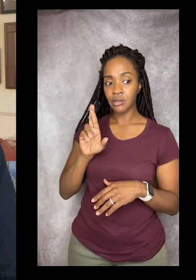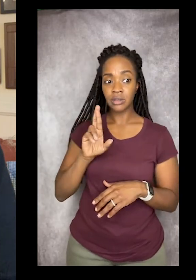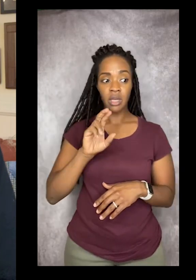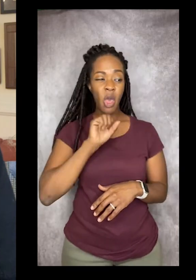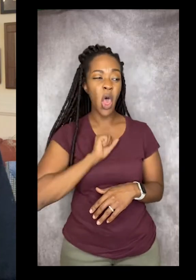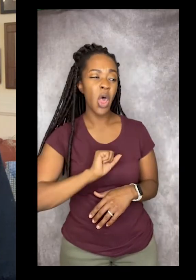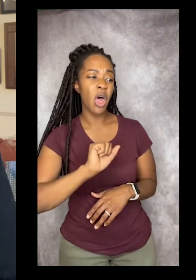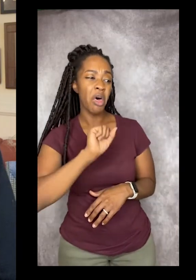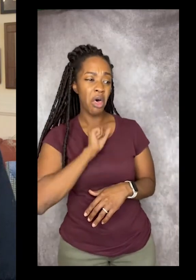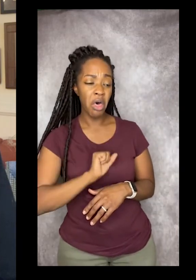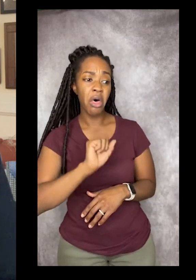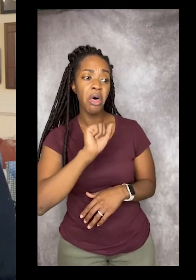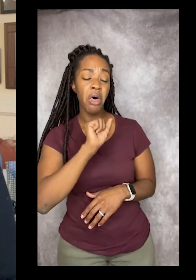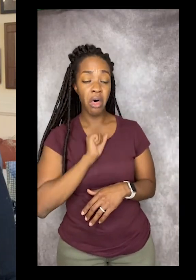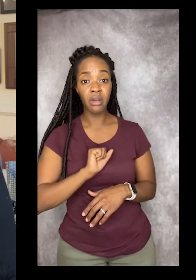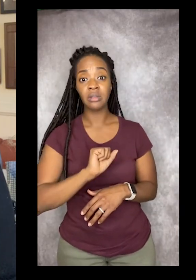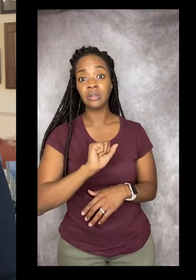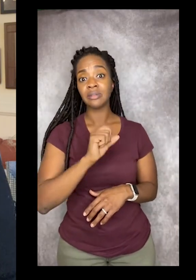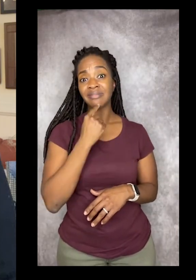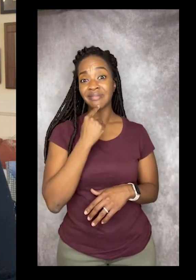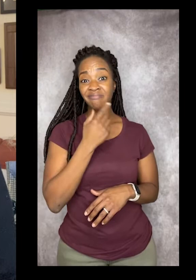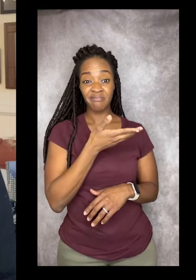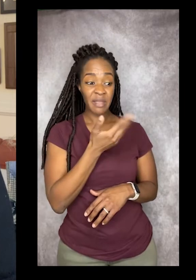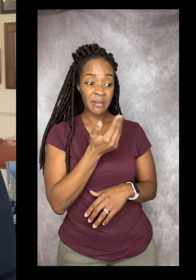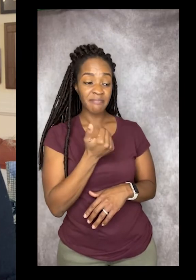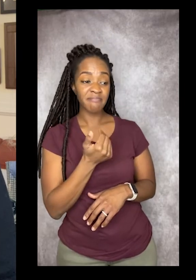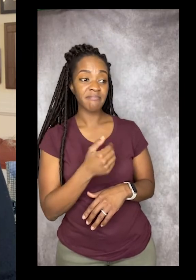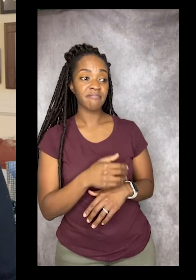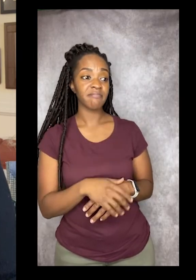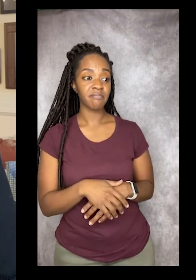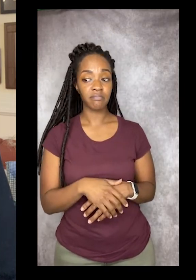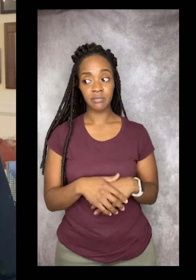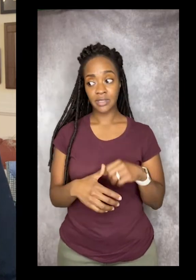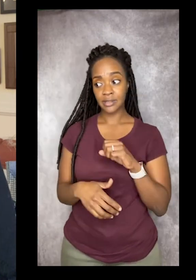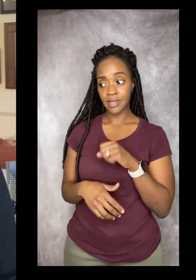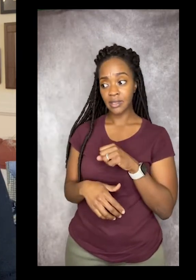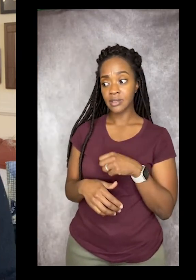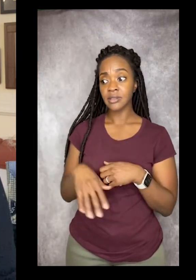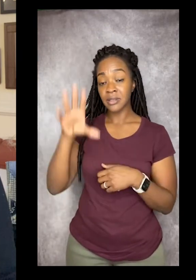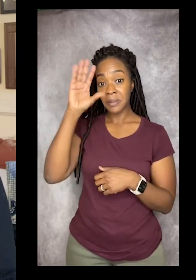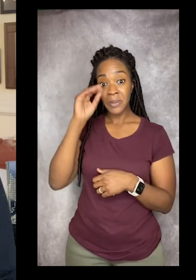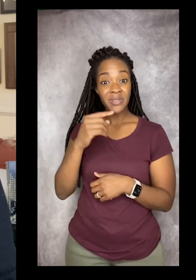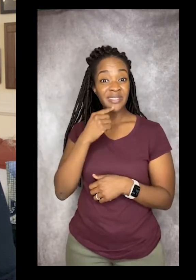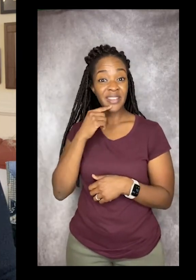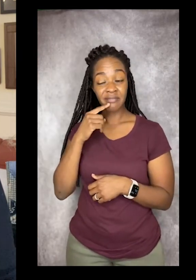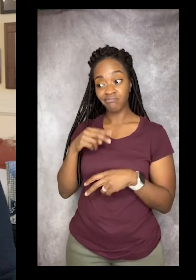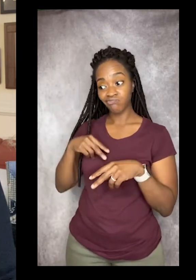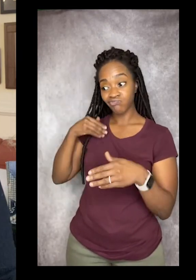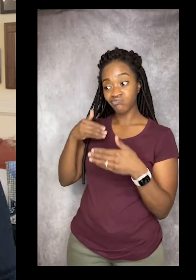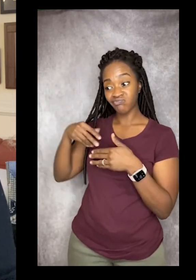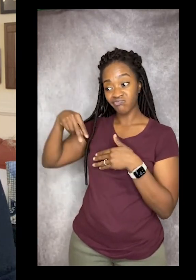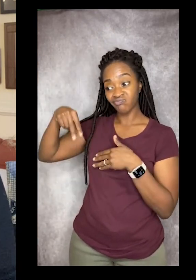but between breaths, he managed to say, "Come here." "Yes," the boy said, standing next to